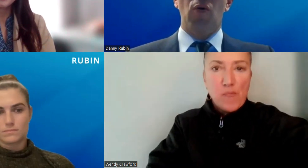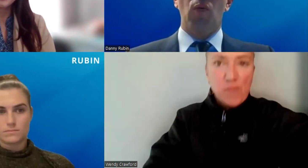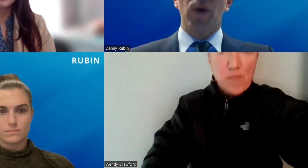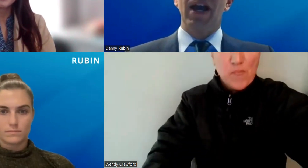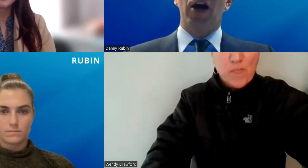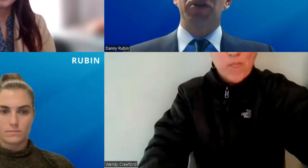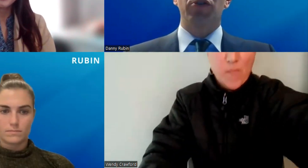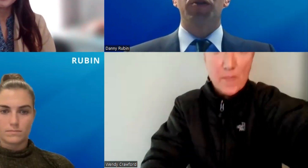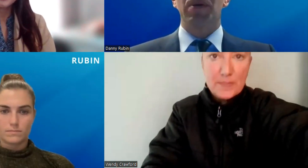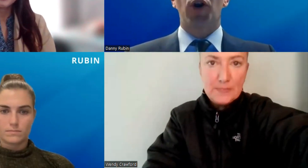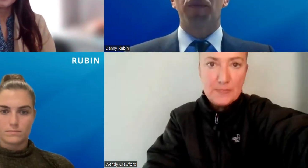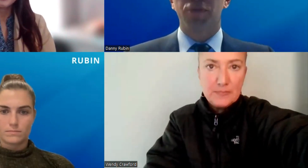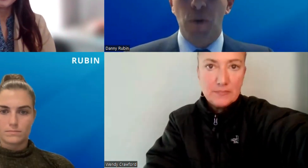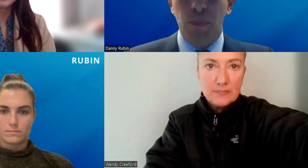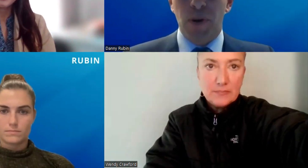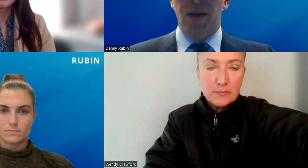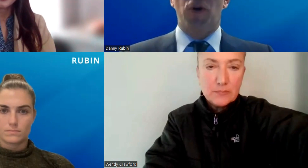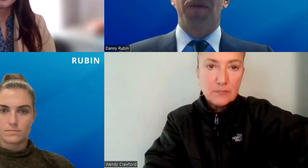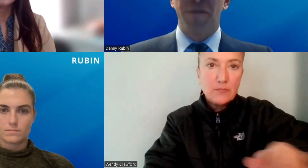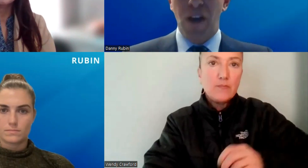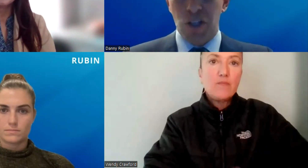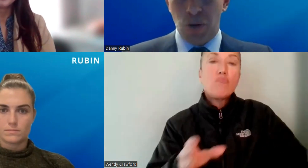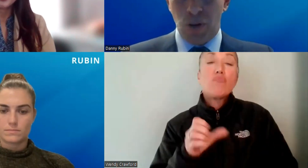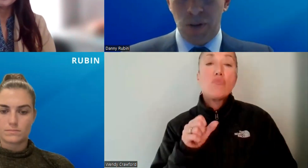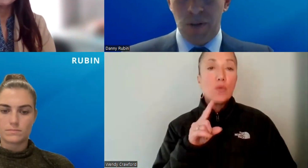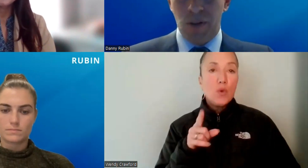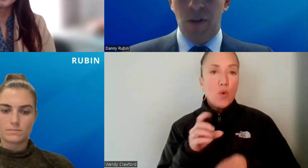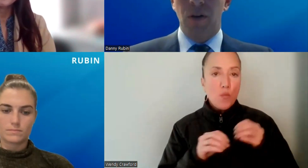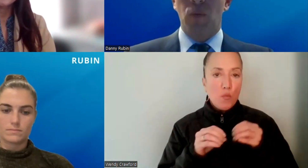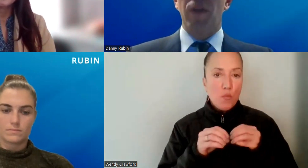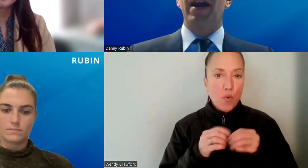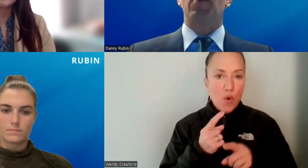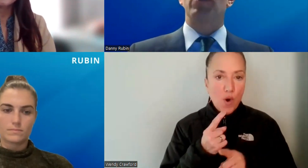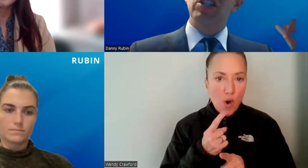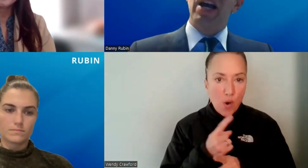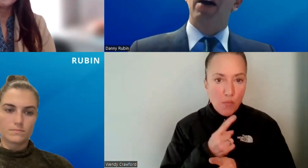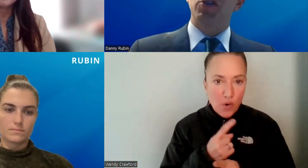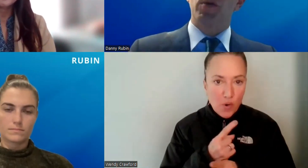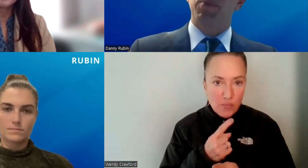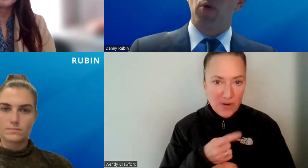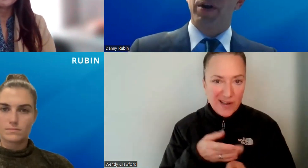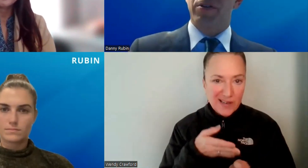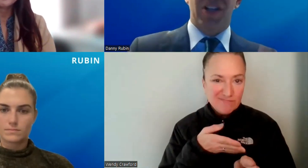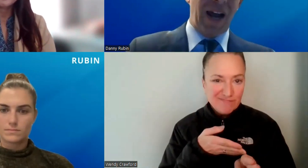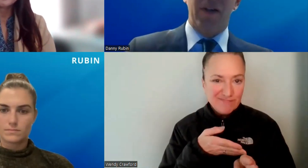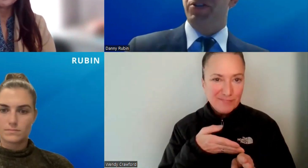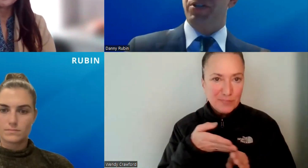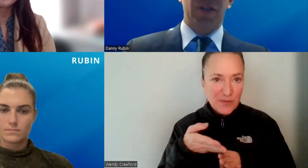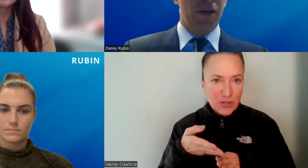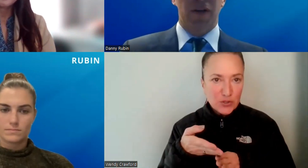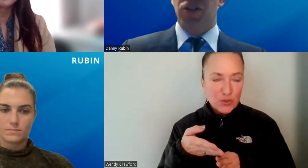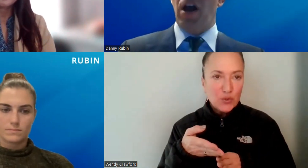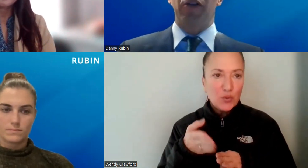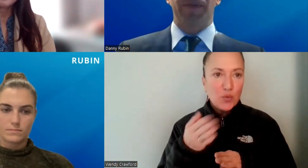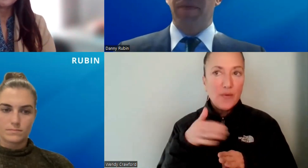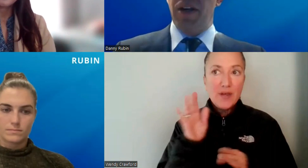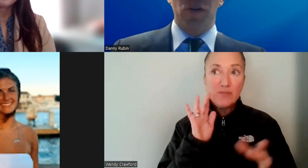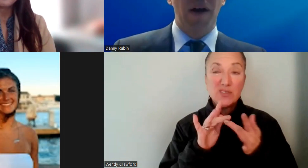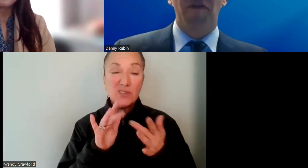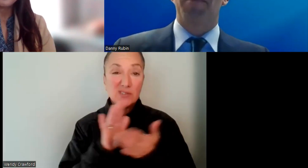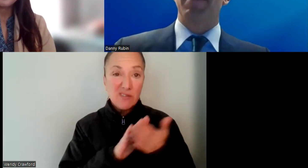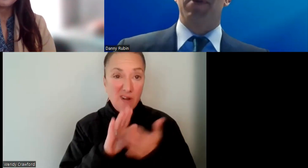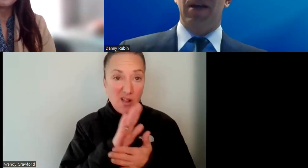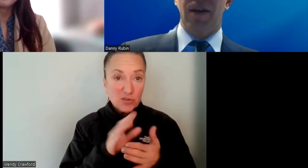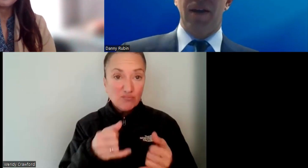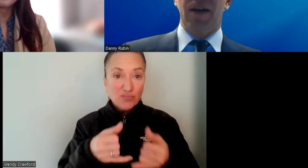there. So we help students be more appropriate, more professional when they reach out to employers, colleges, scholarship